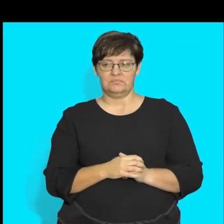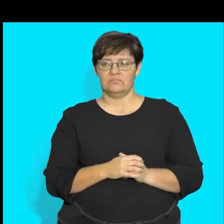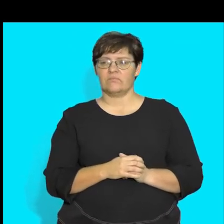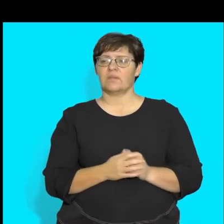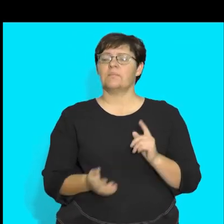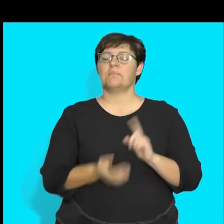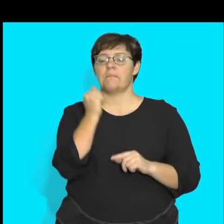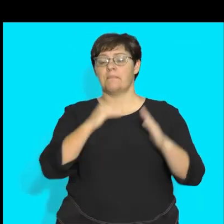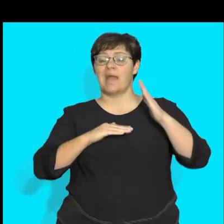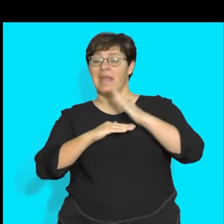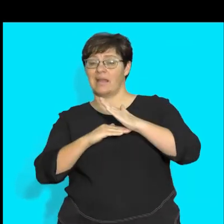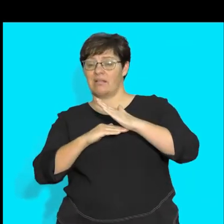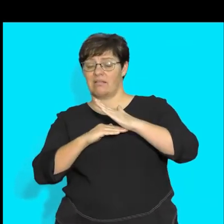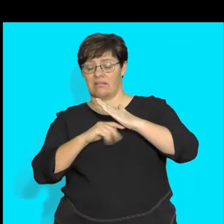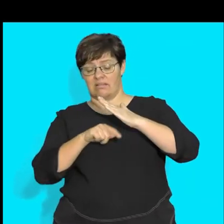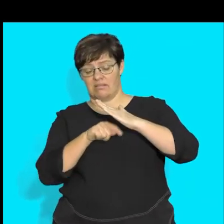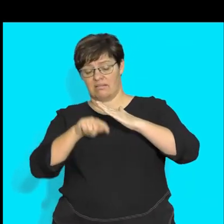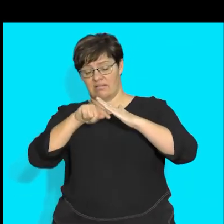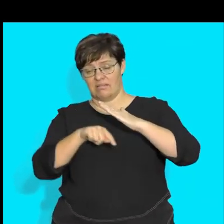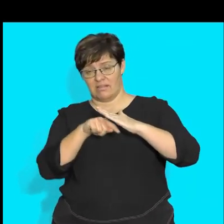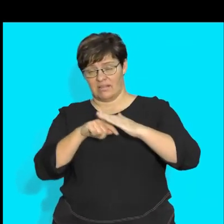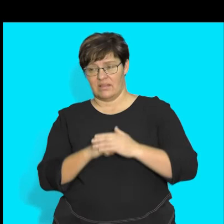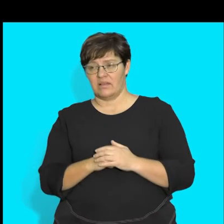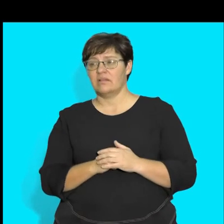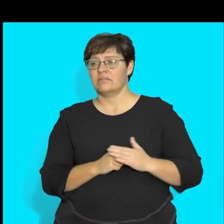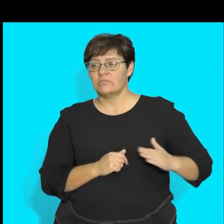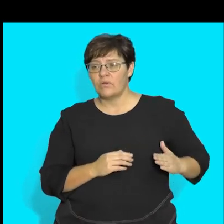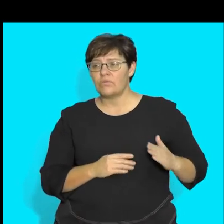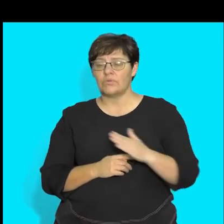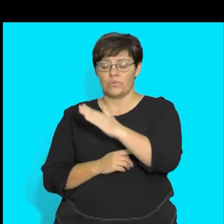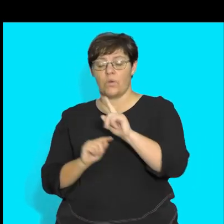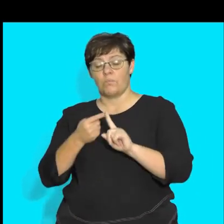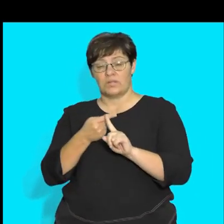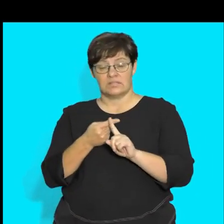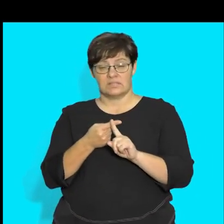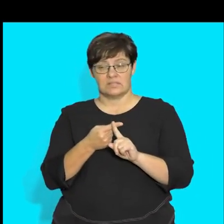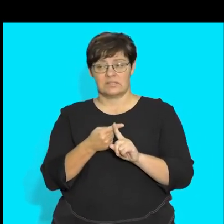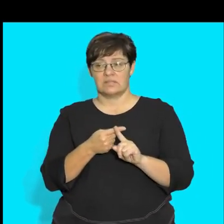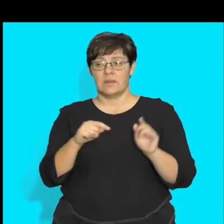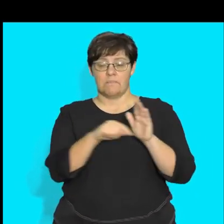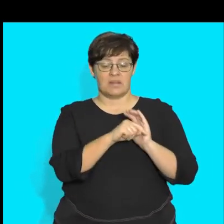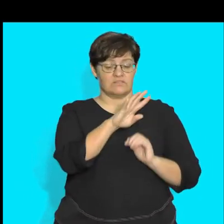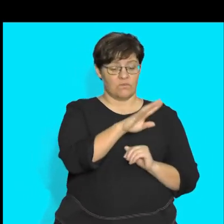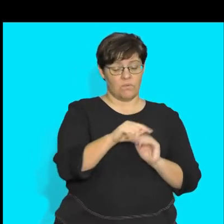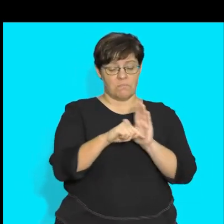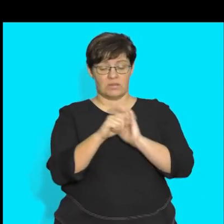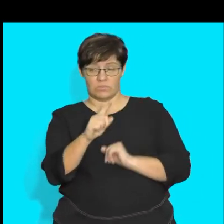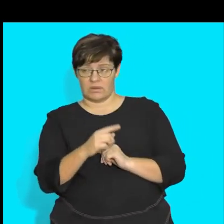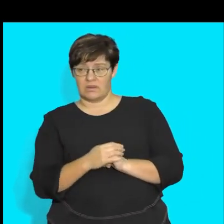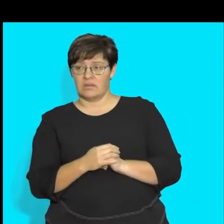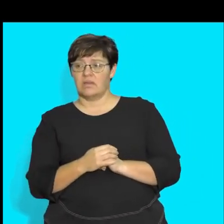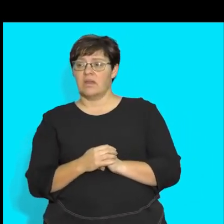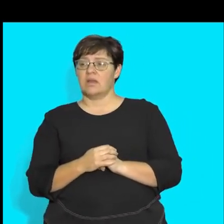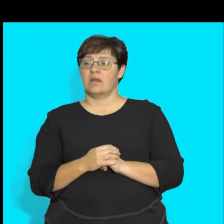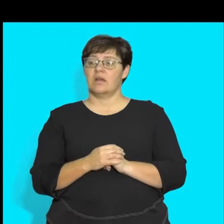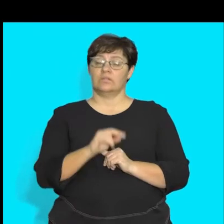says, determine the angle of inclination of the line that passes through the points -4 and 1, 2,